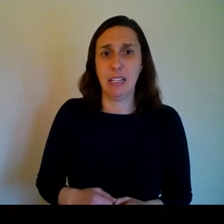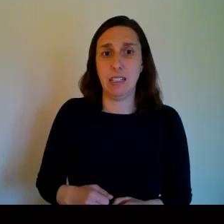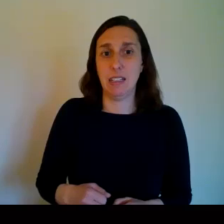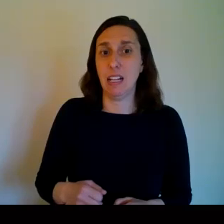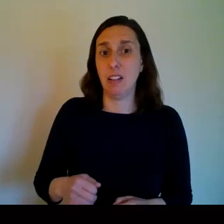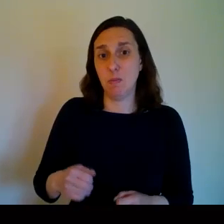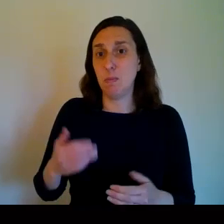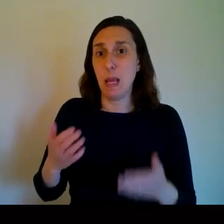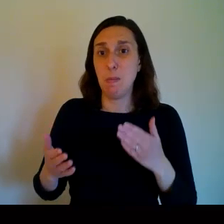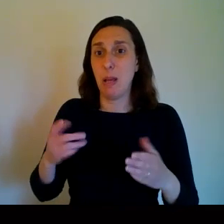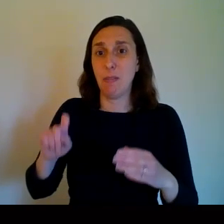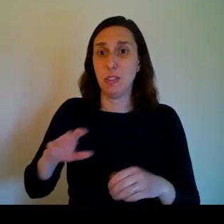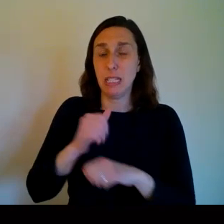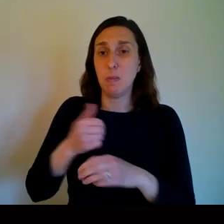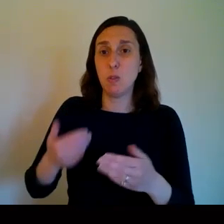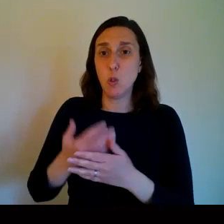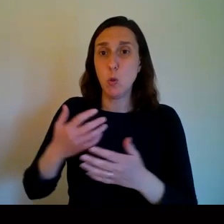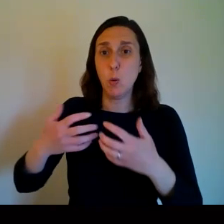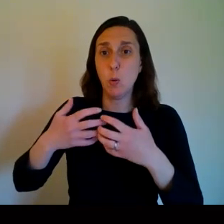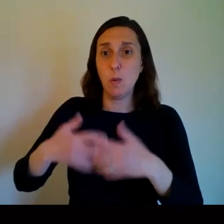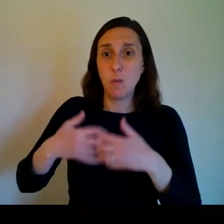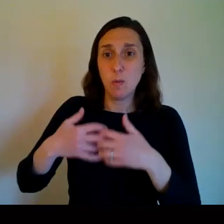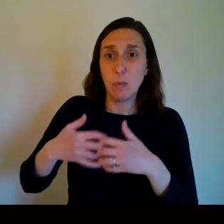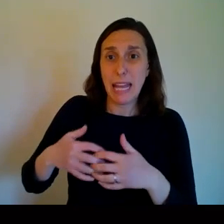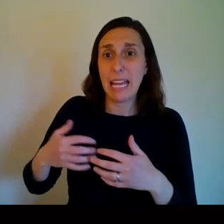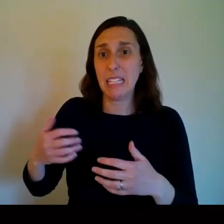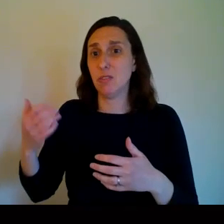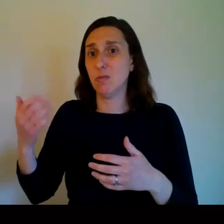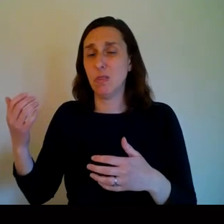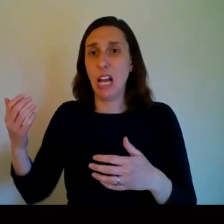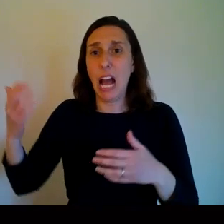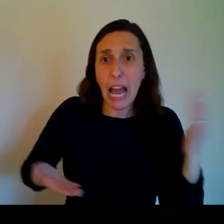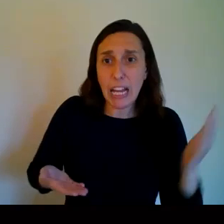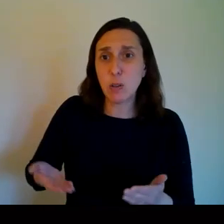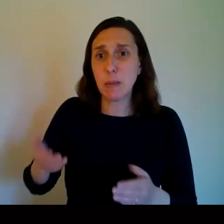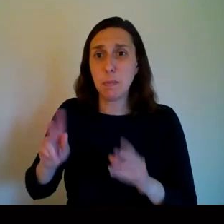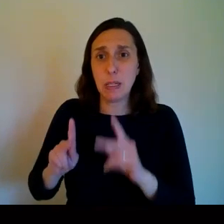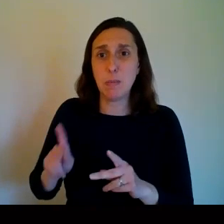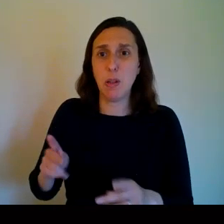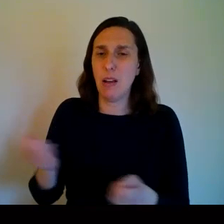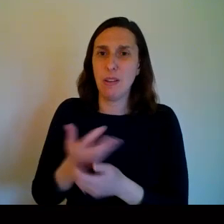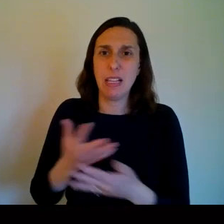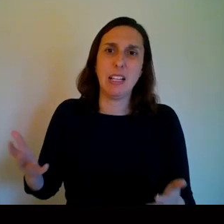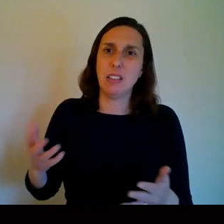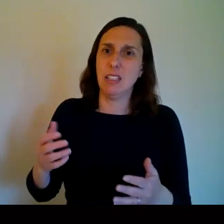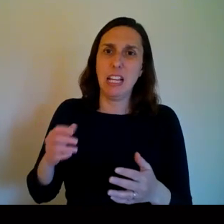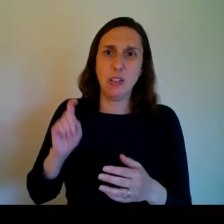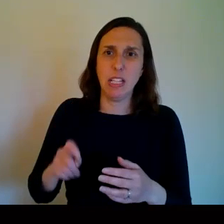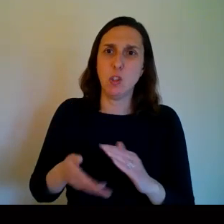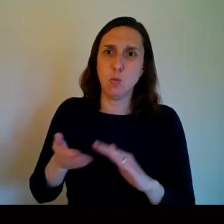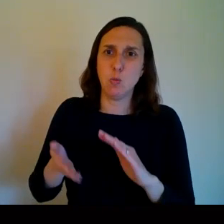to, and the cost of the plants, upgrading new plants, hiring, everything that goes into running a complex facility like a